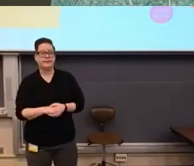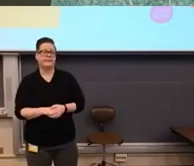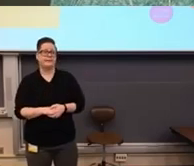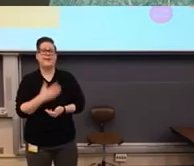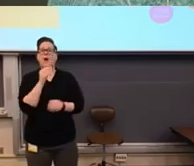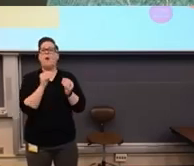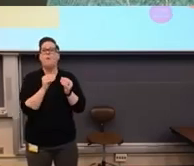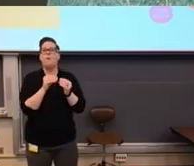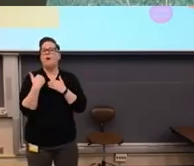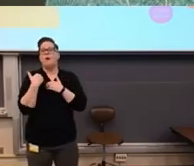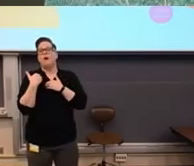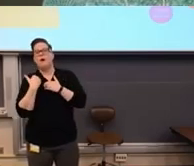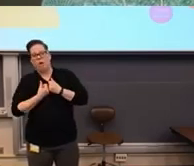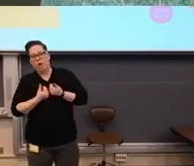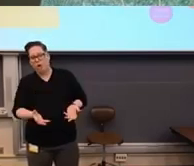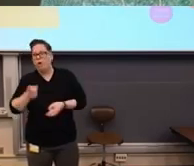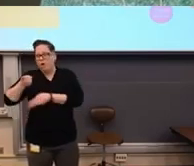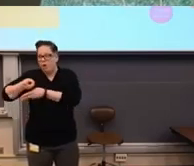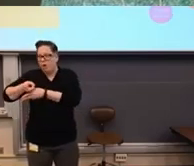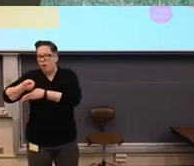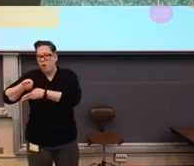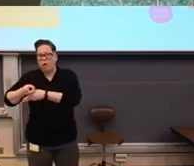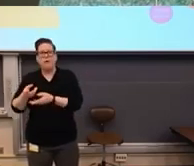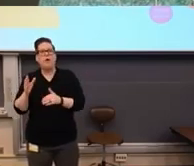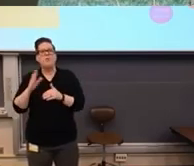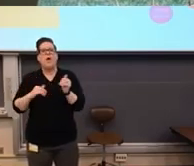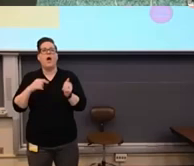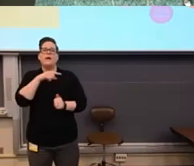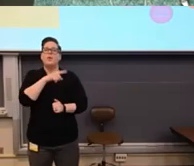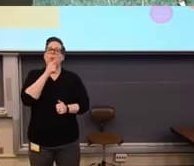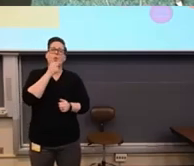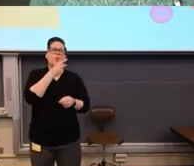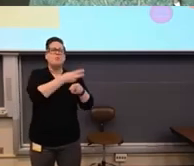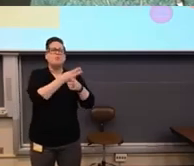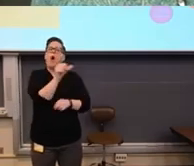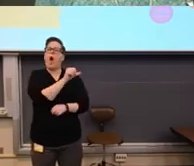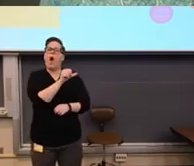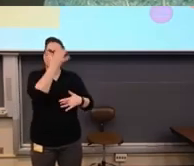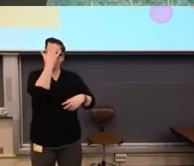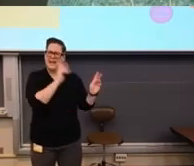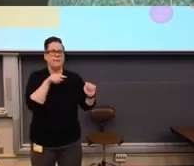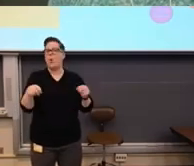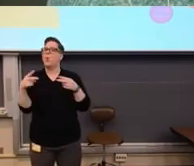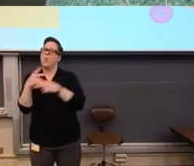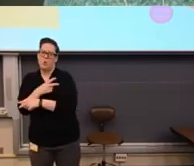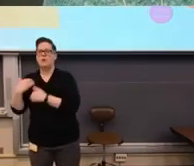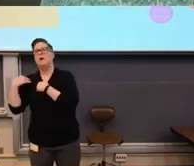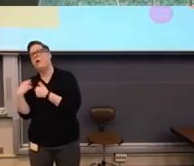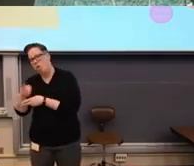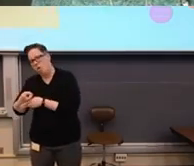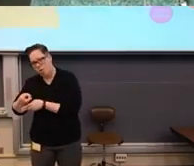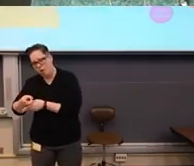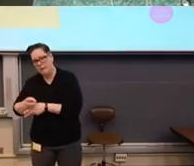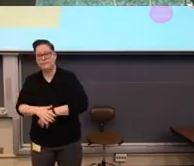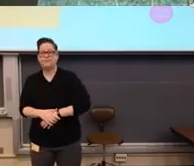caregiver burden than people who care for people with other types of chronic conditions. Economically,